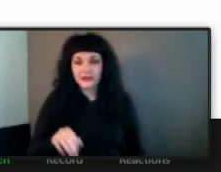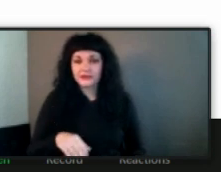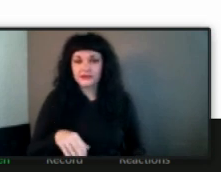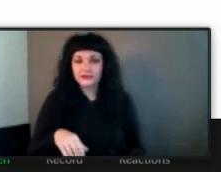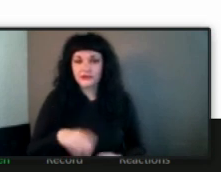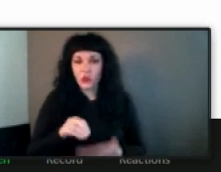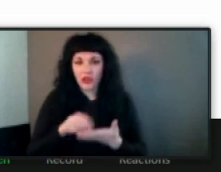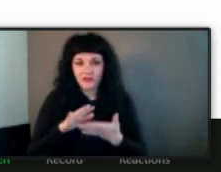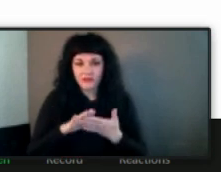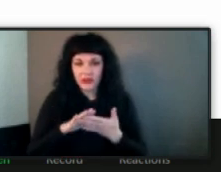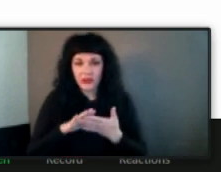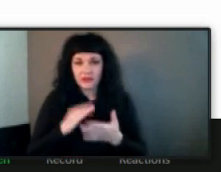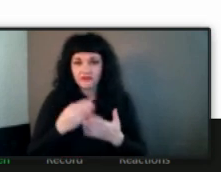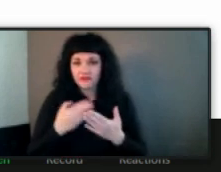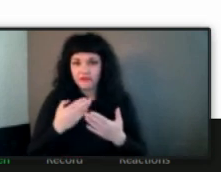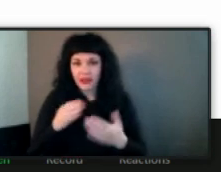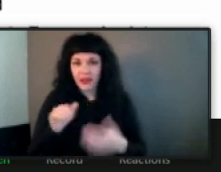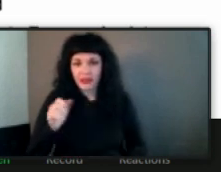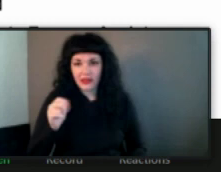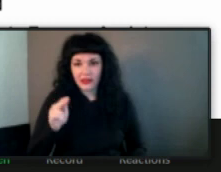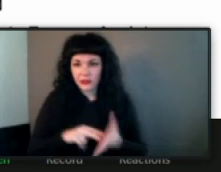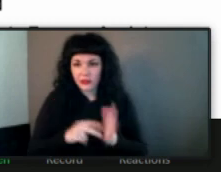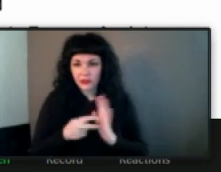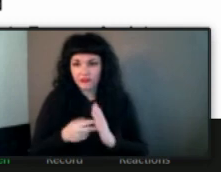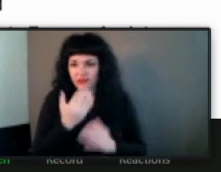list. Next slide.